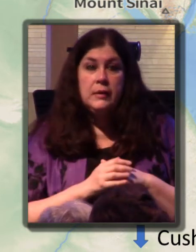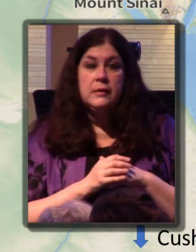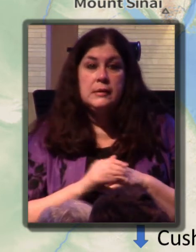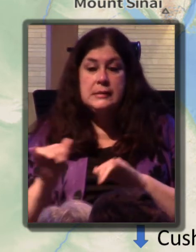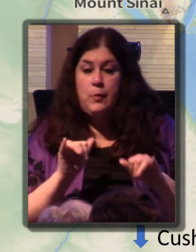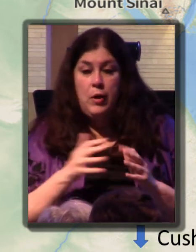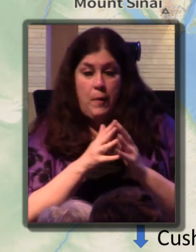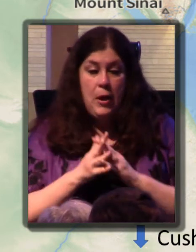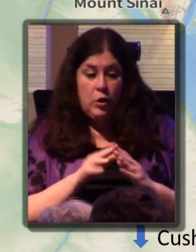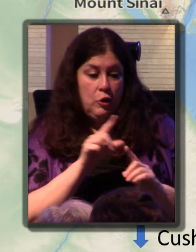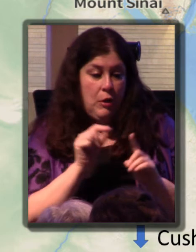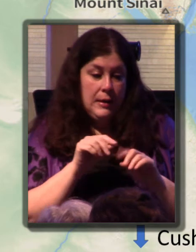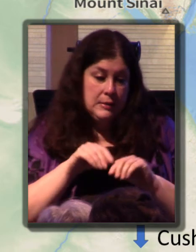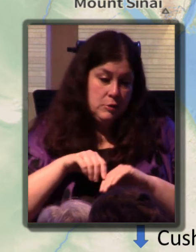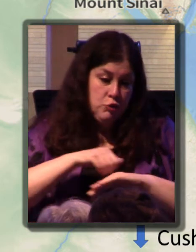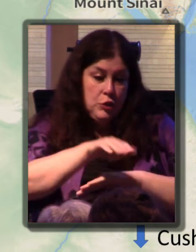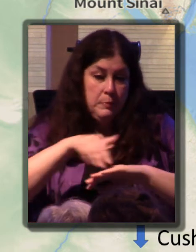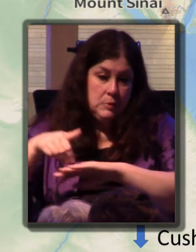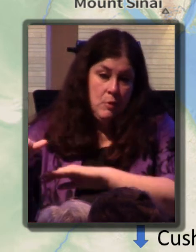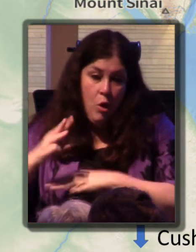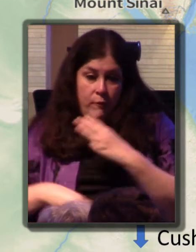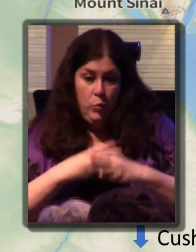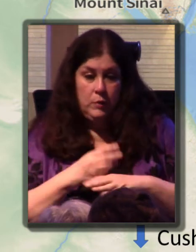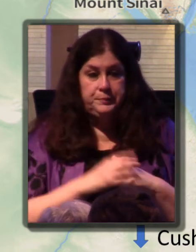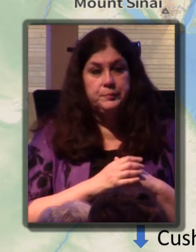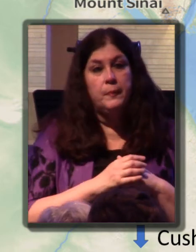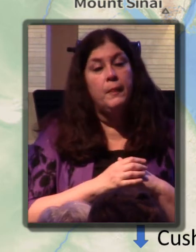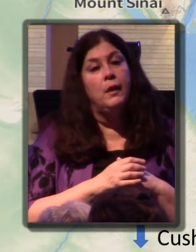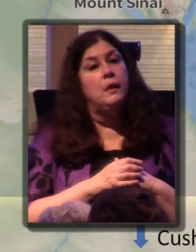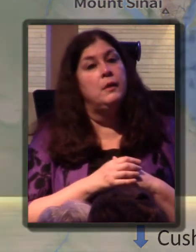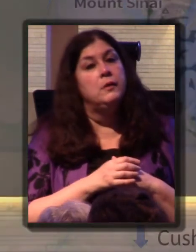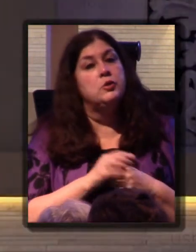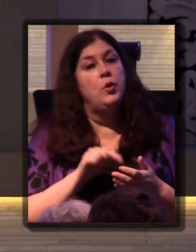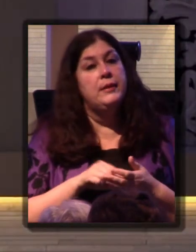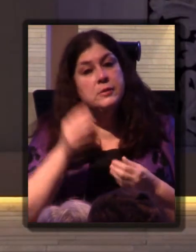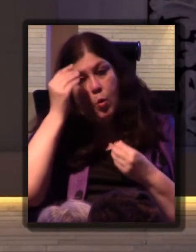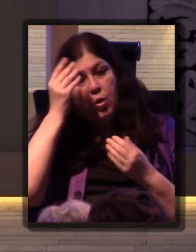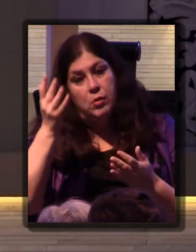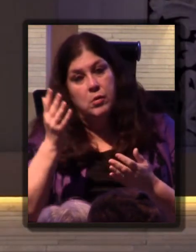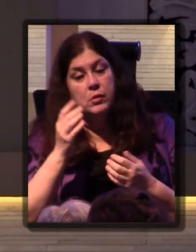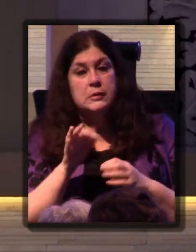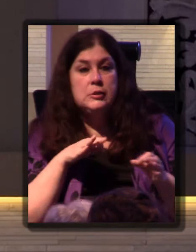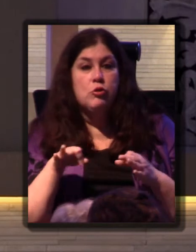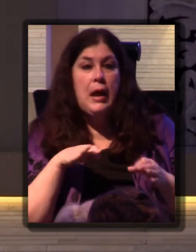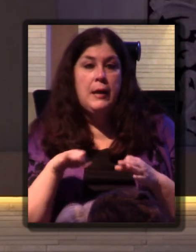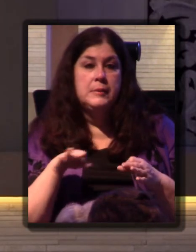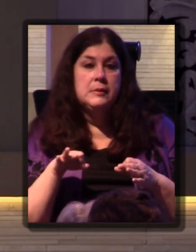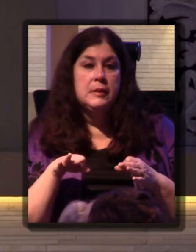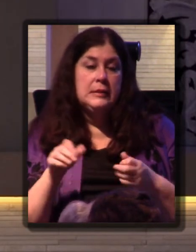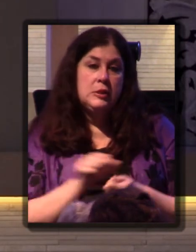place, the same way that American grain gets shipped all over the world. And so this oracle goes on, and